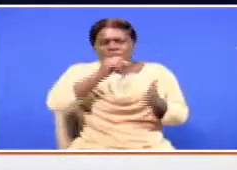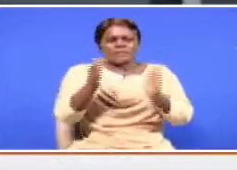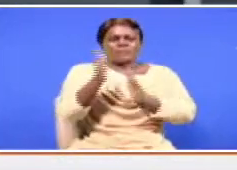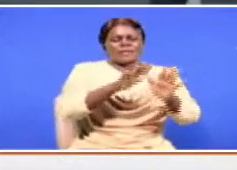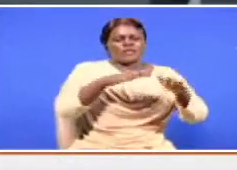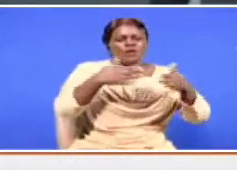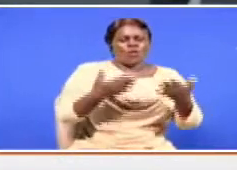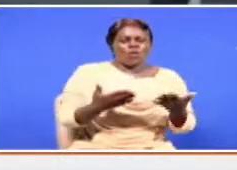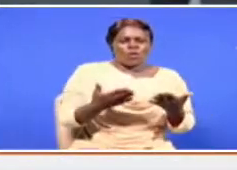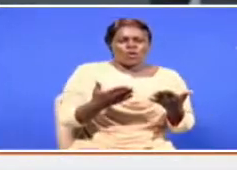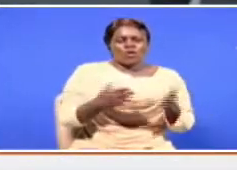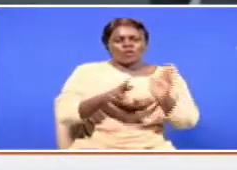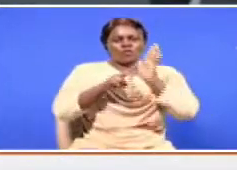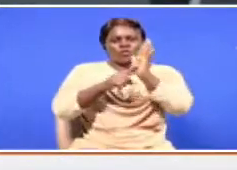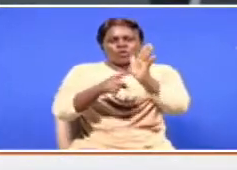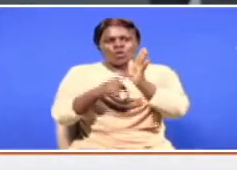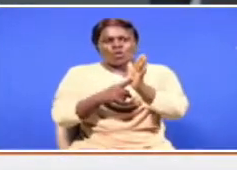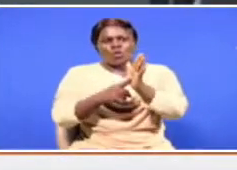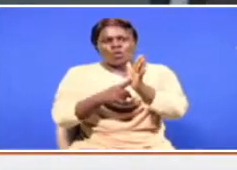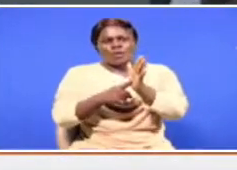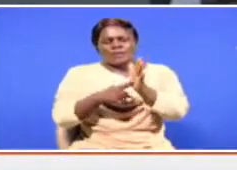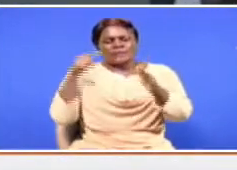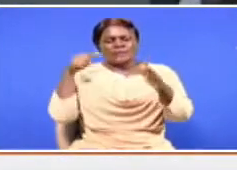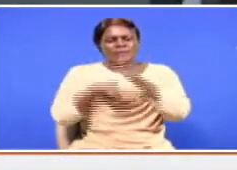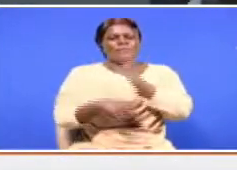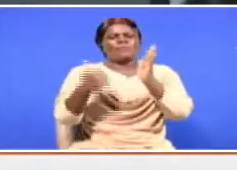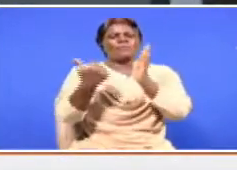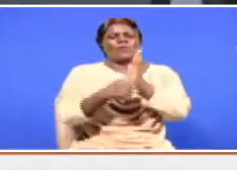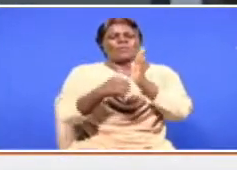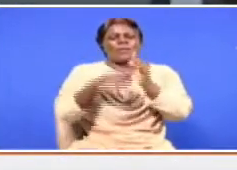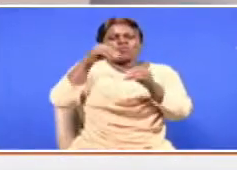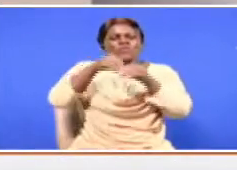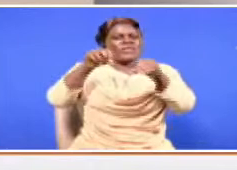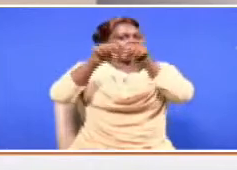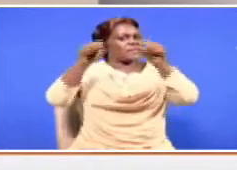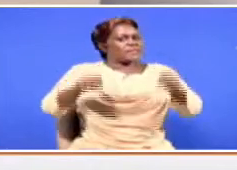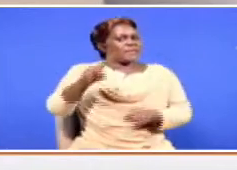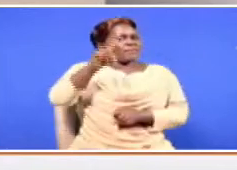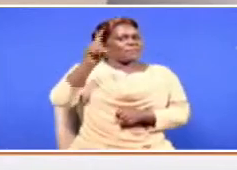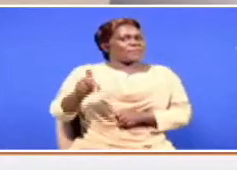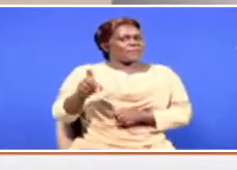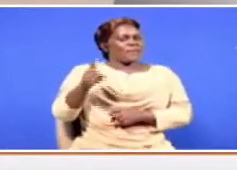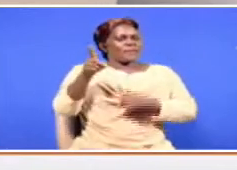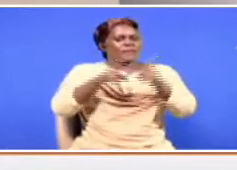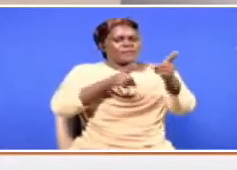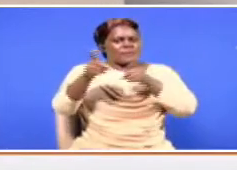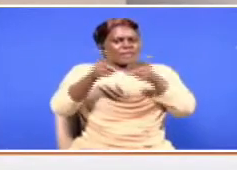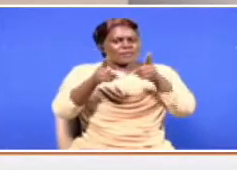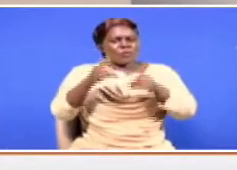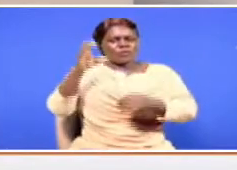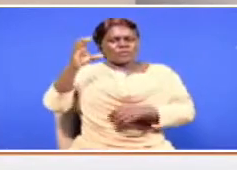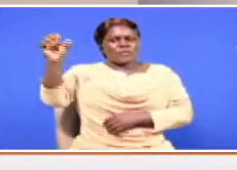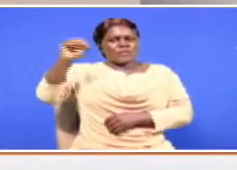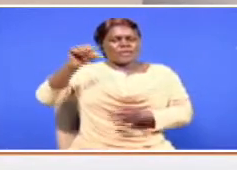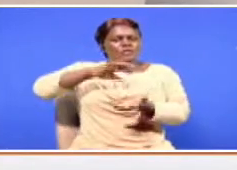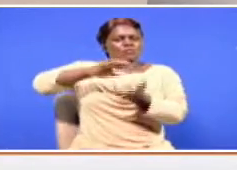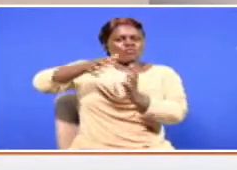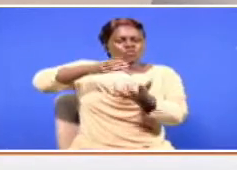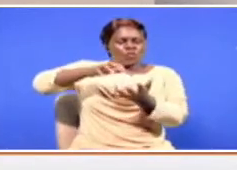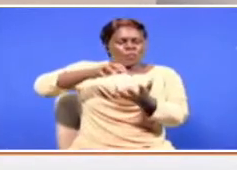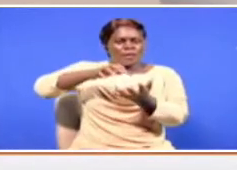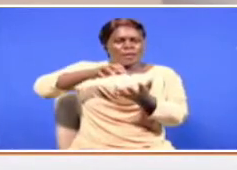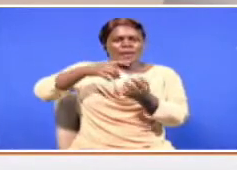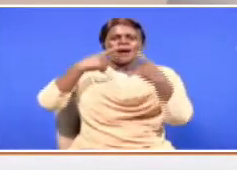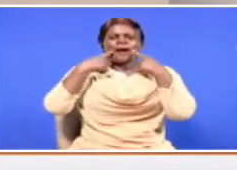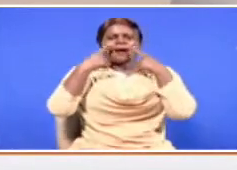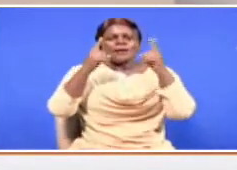or perhaps an indication of a much deeper problem within the system? Though the Transport Cabinet Secretary Kipchumba Murkomen